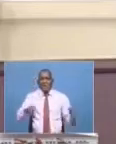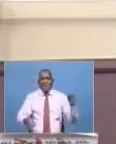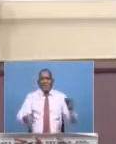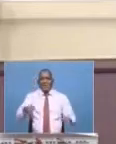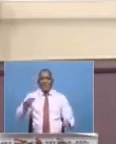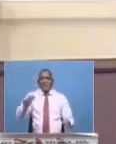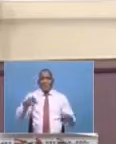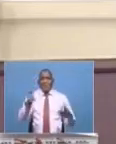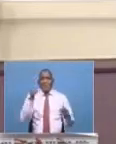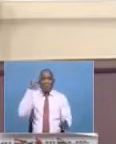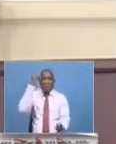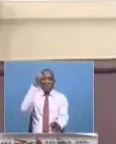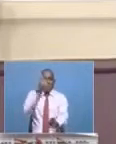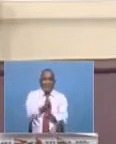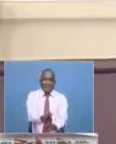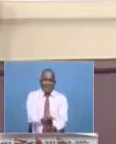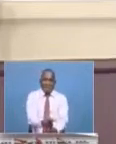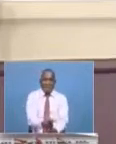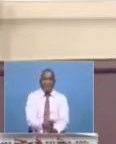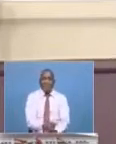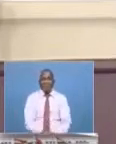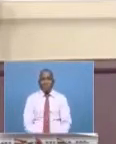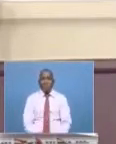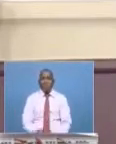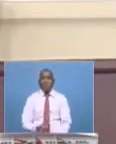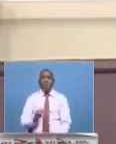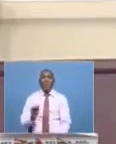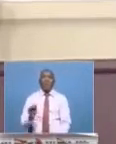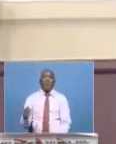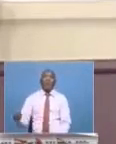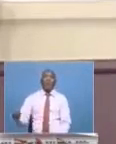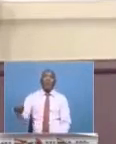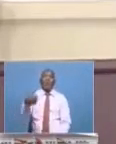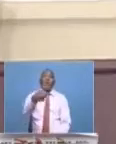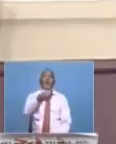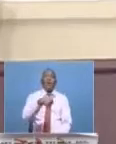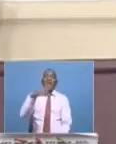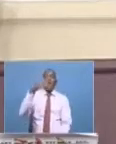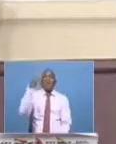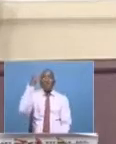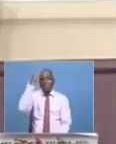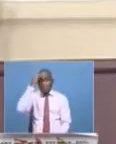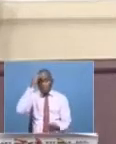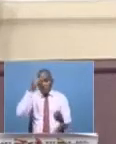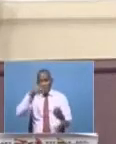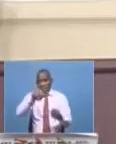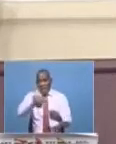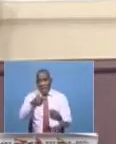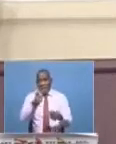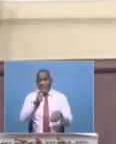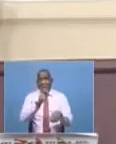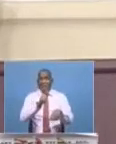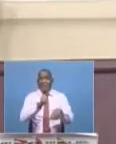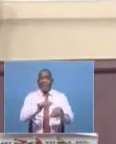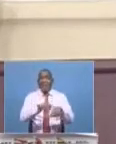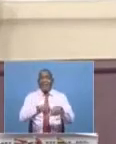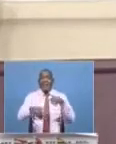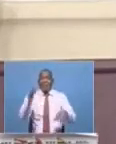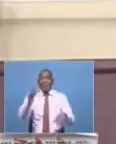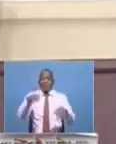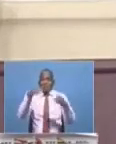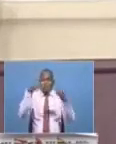My lords, we all know that when courts rule based on the interest of